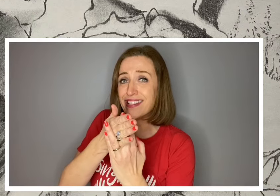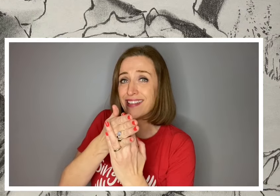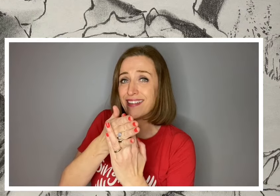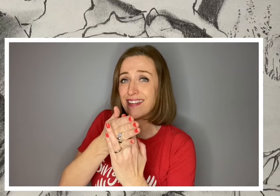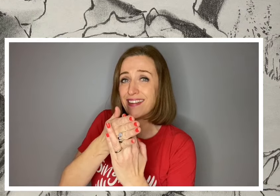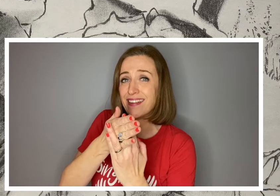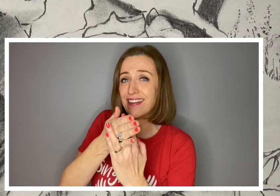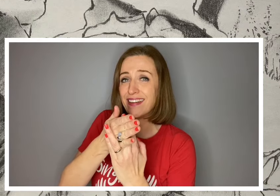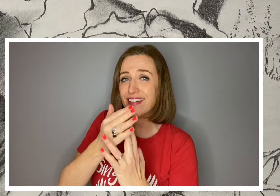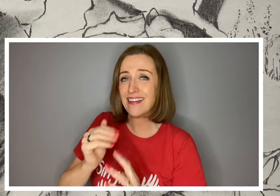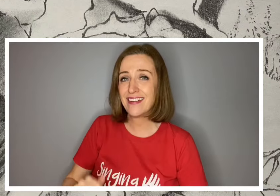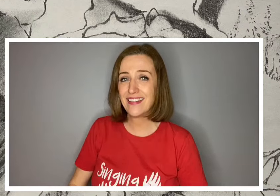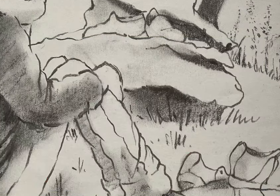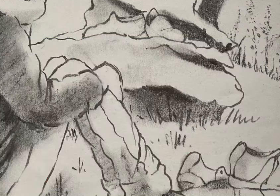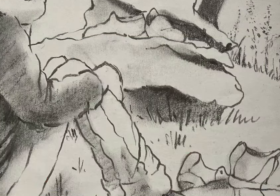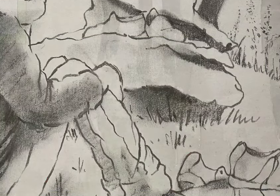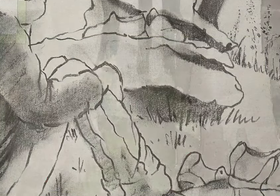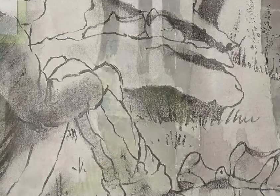it.